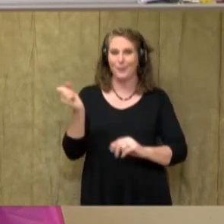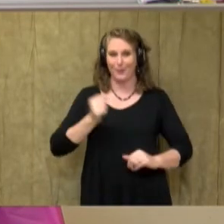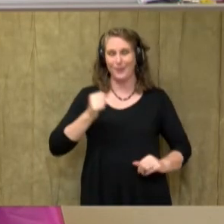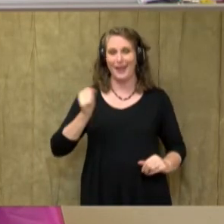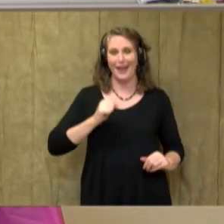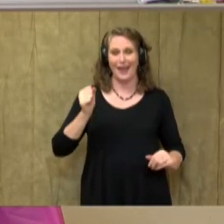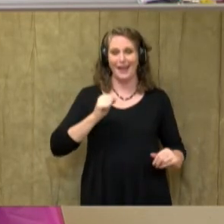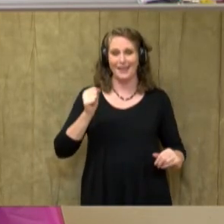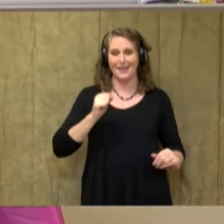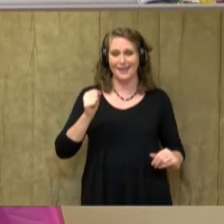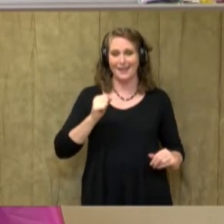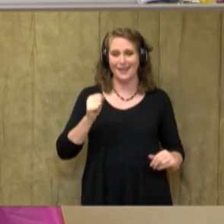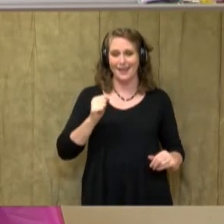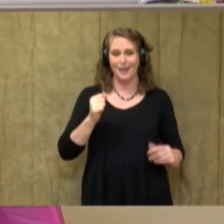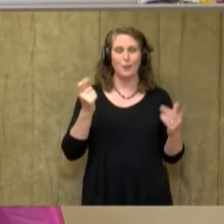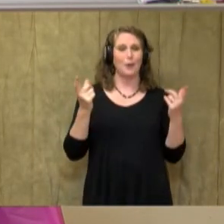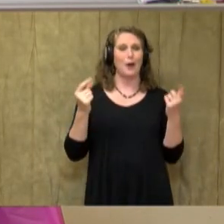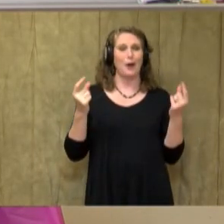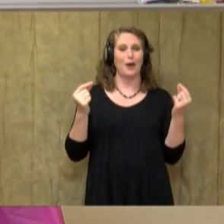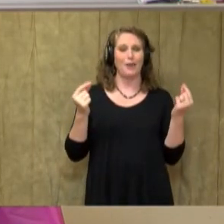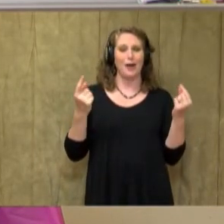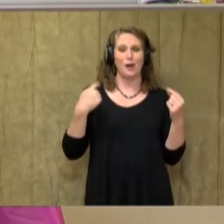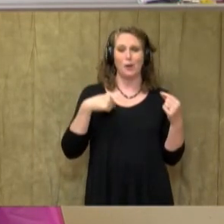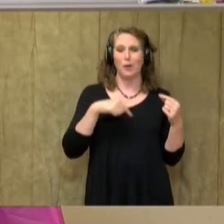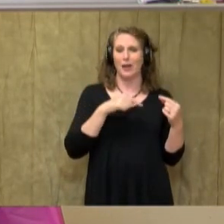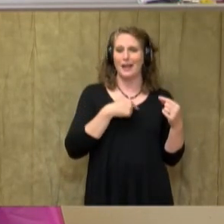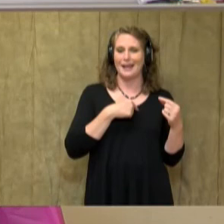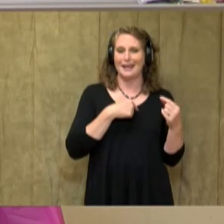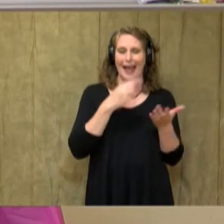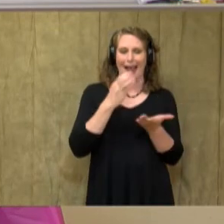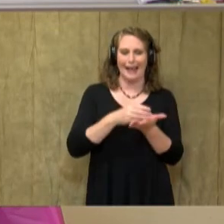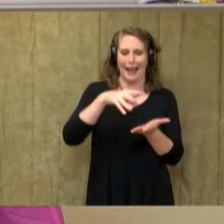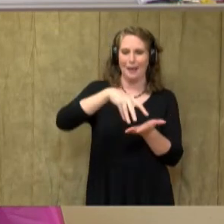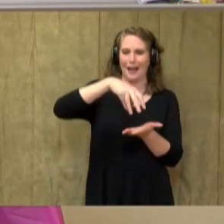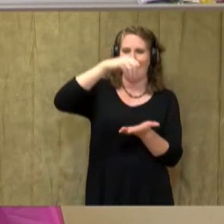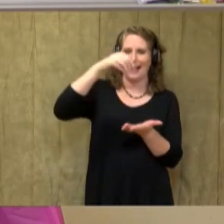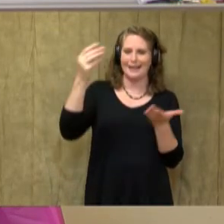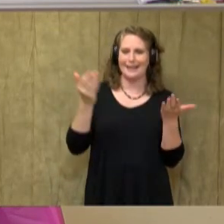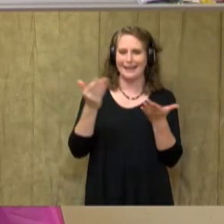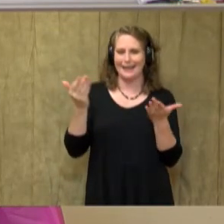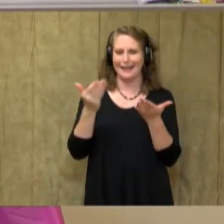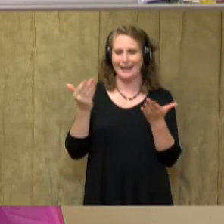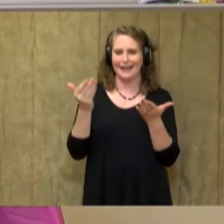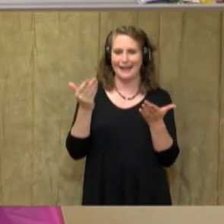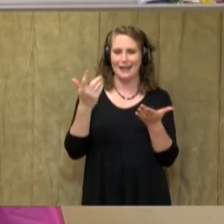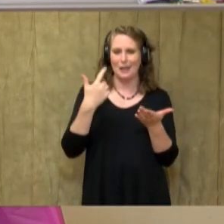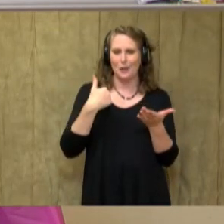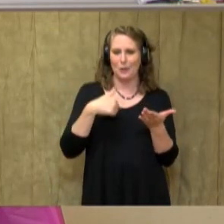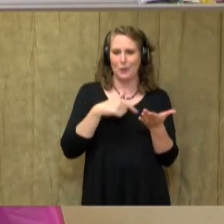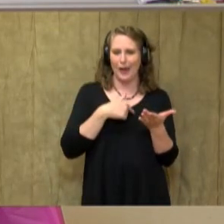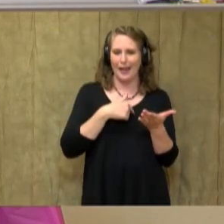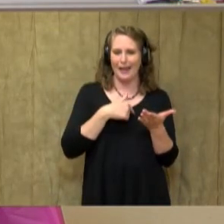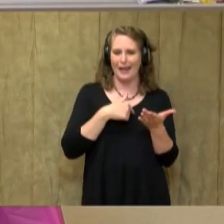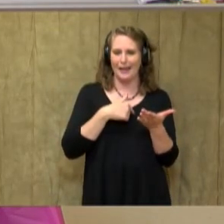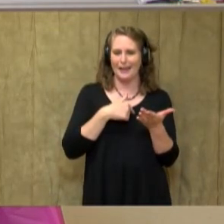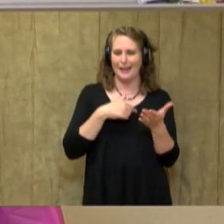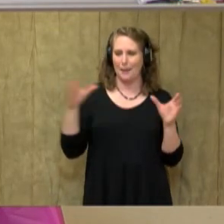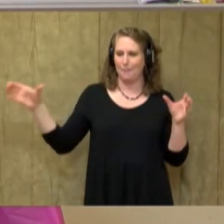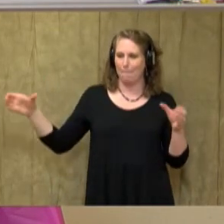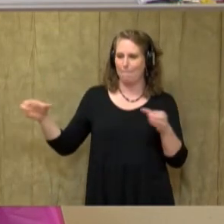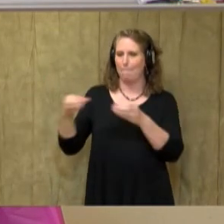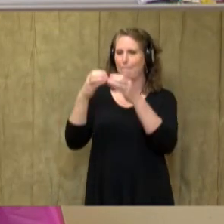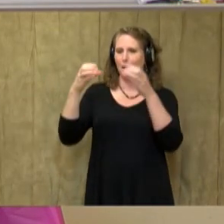we did. All right, so we're going to wrap it up. We have our cupcakes here, okay? And we are going to do a